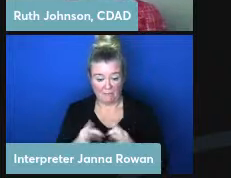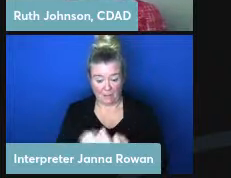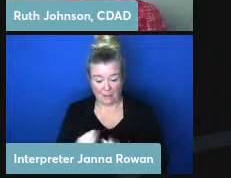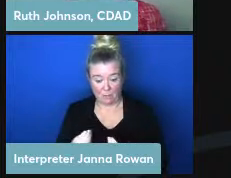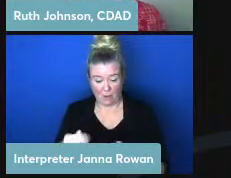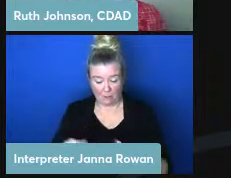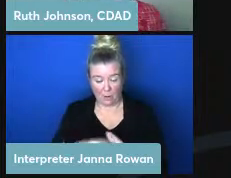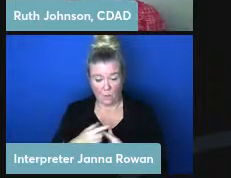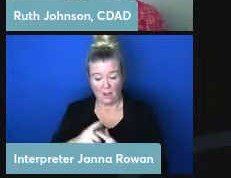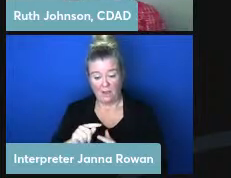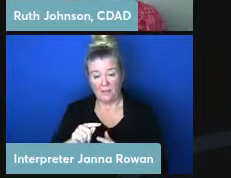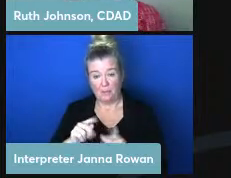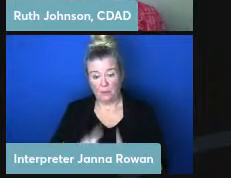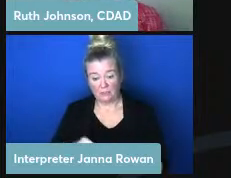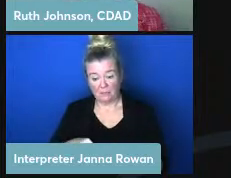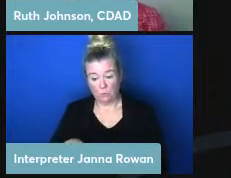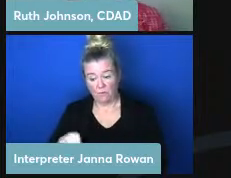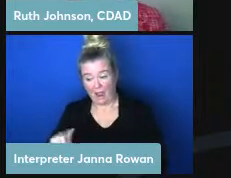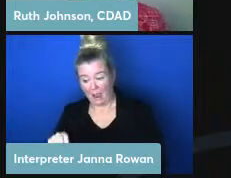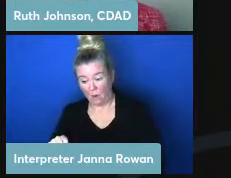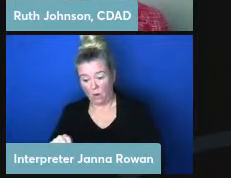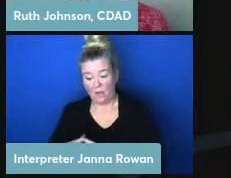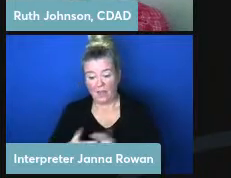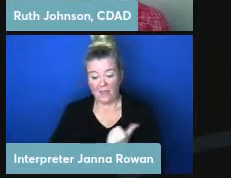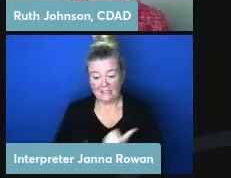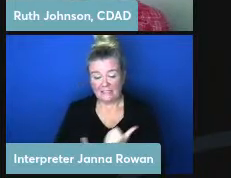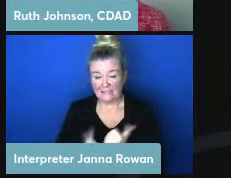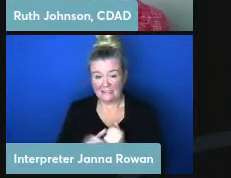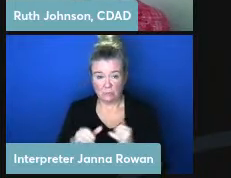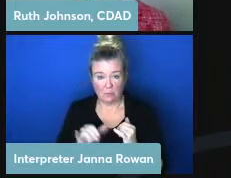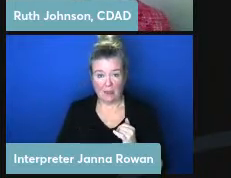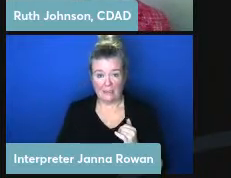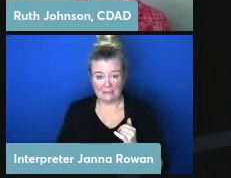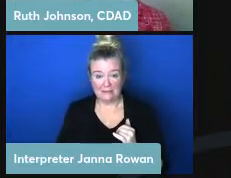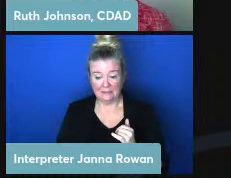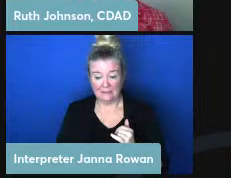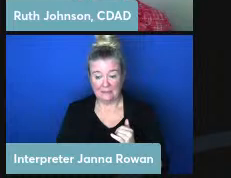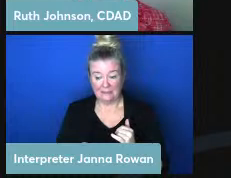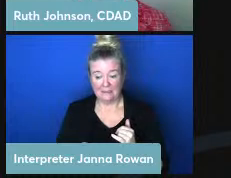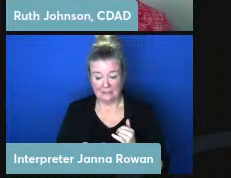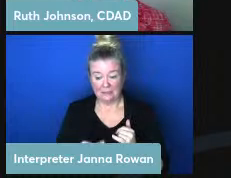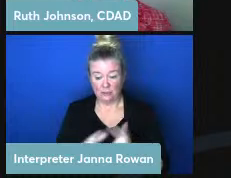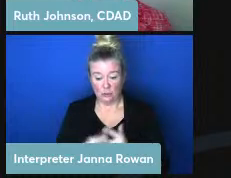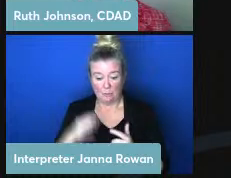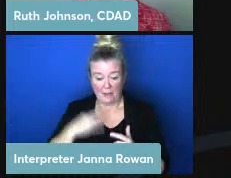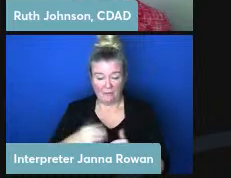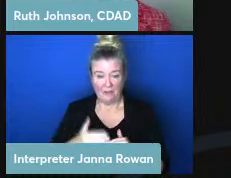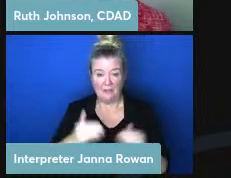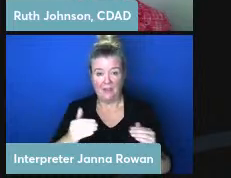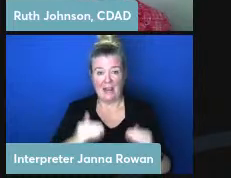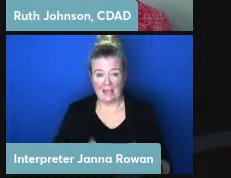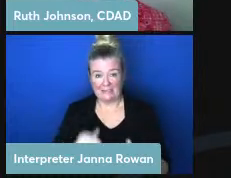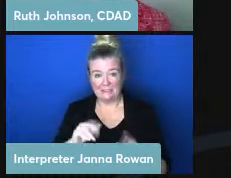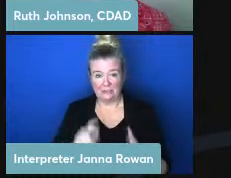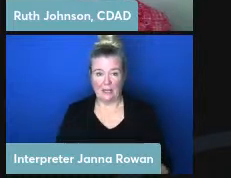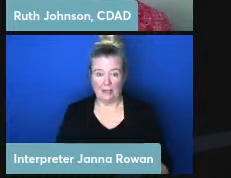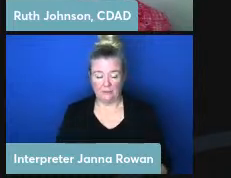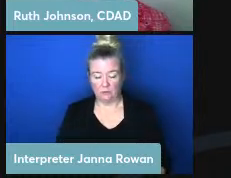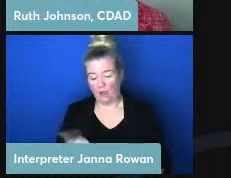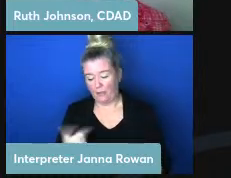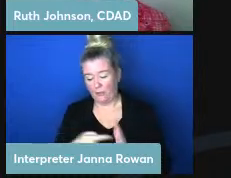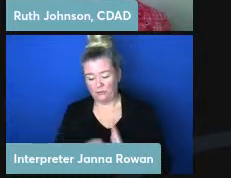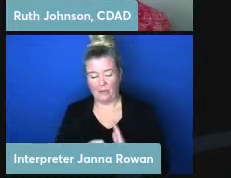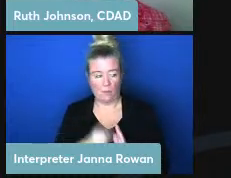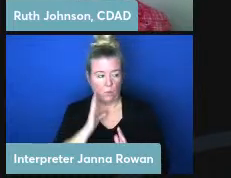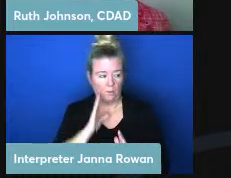then when a tenant moves out, the assistant remains that assistance remains behind to benefit the next tenant. So other examples of that